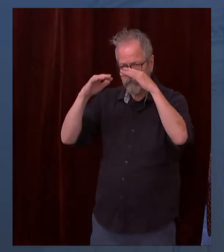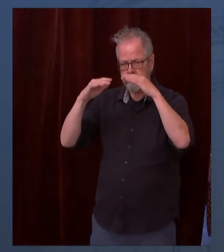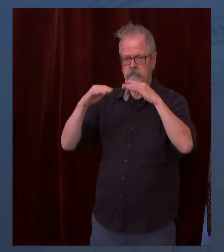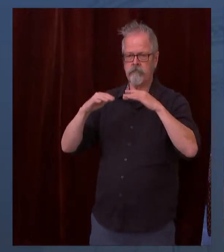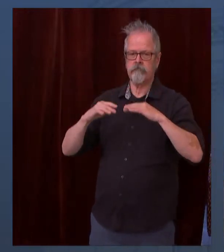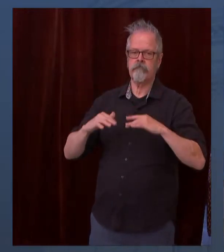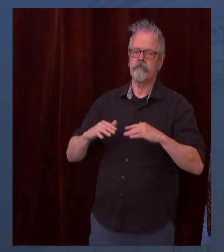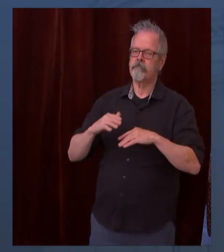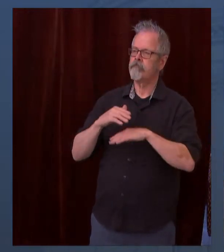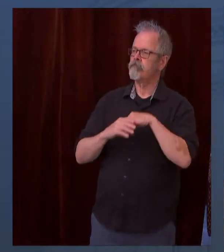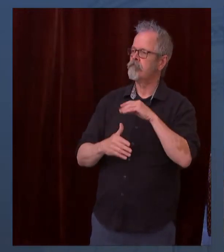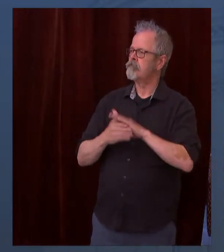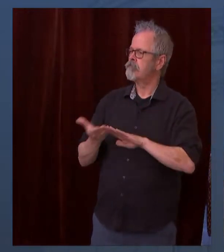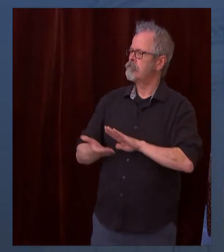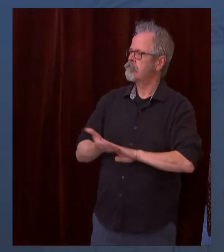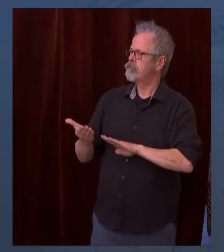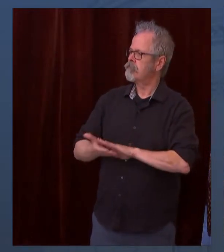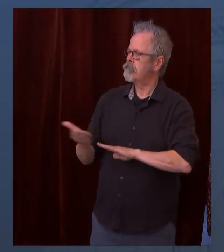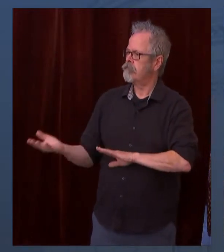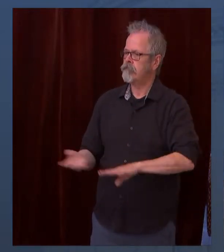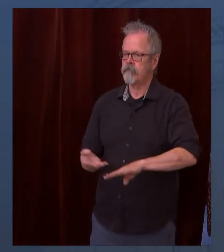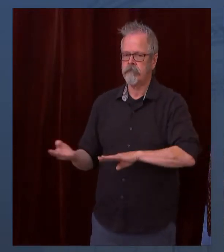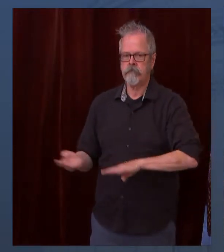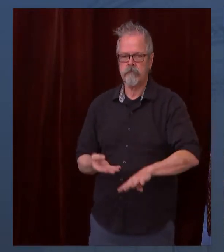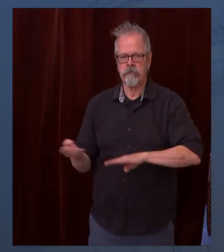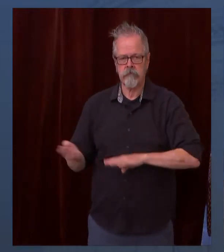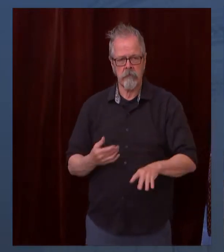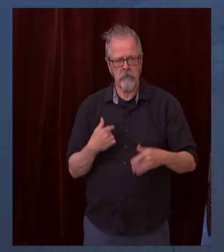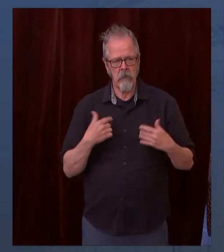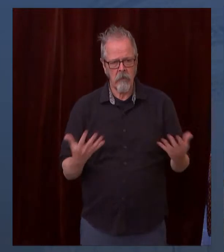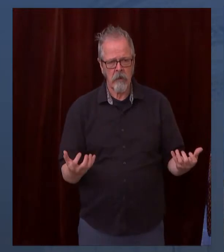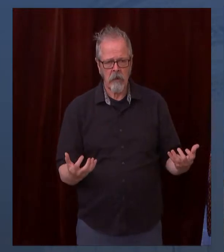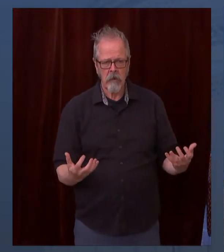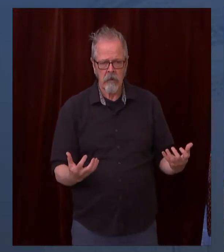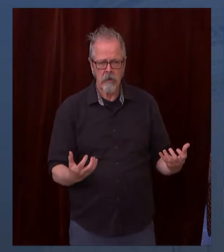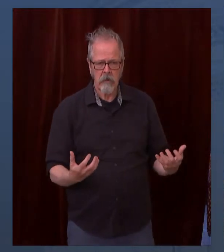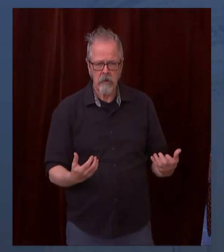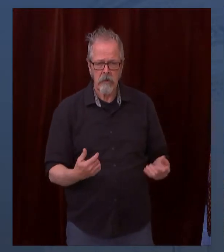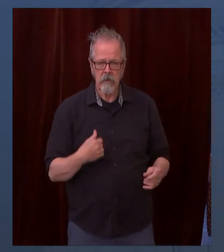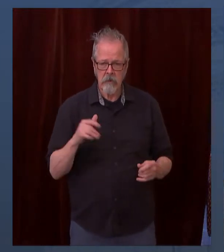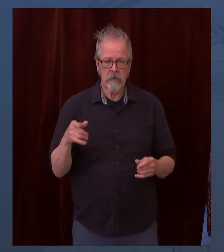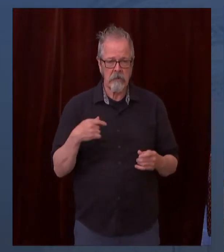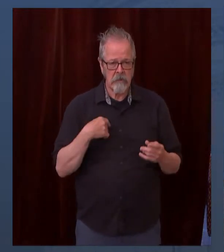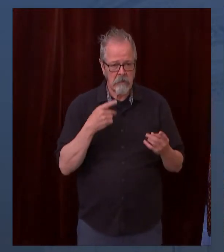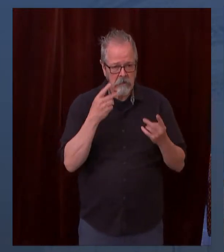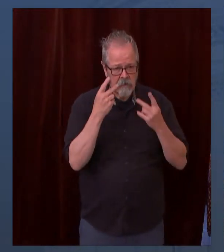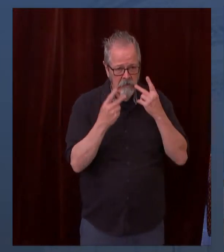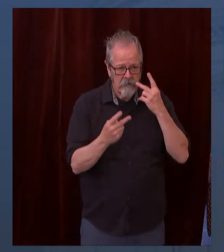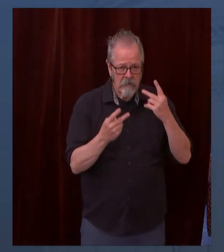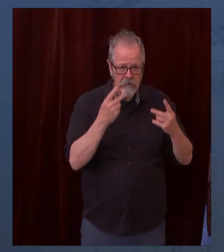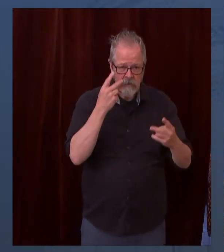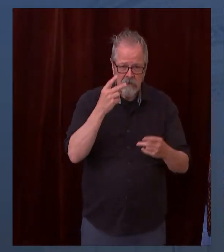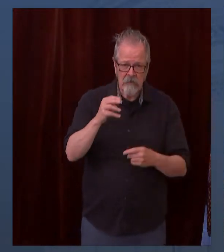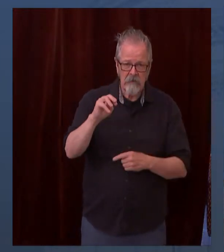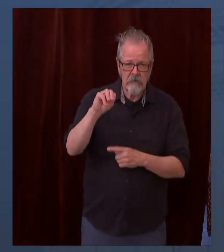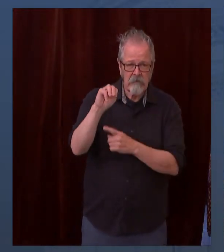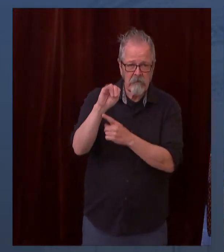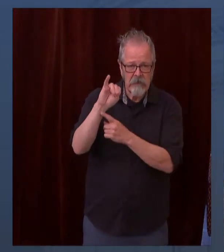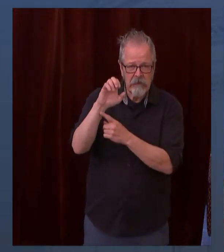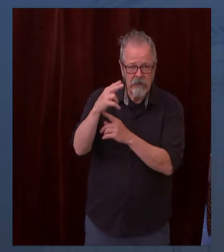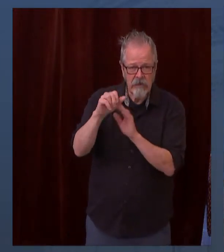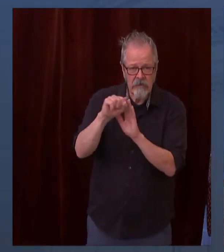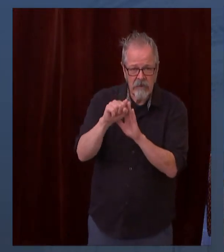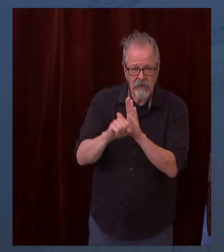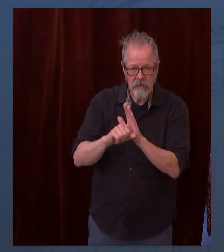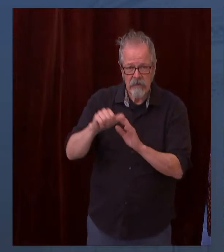to California, when the hospital systems have been overwhelmed and people can't get elective surgery, can't get ordinary medical care. We